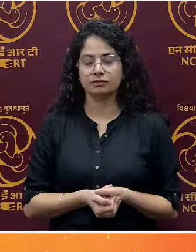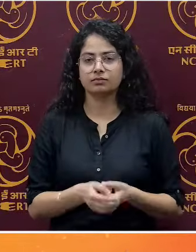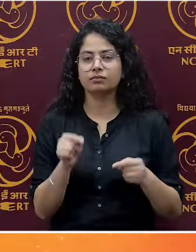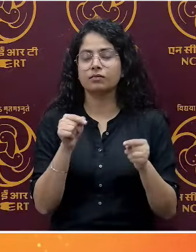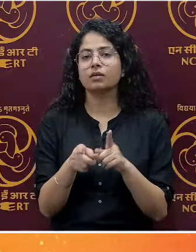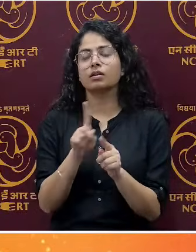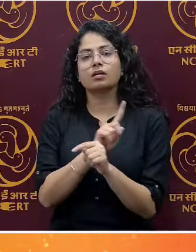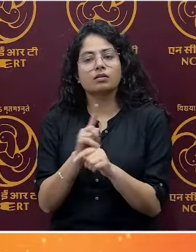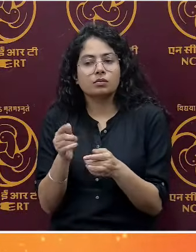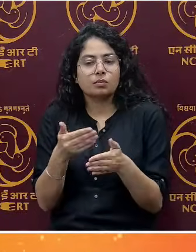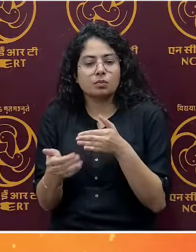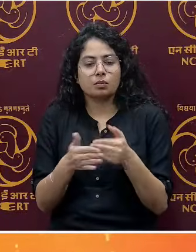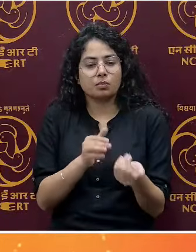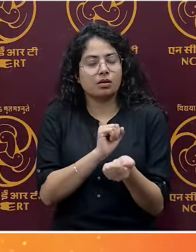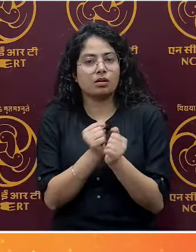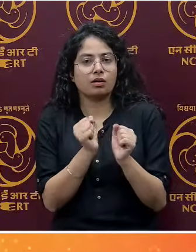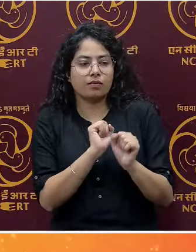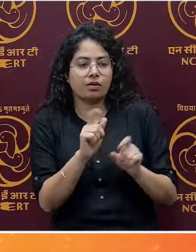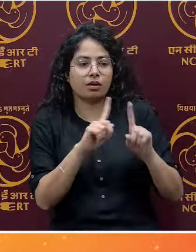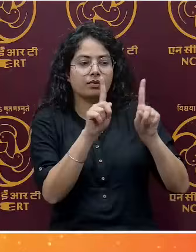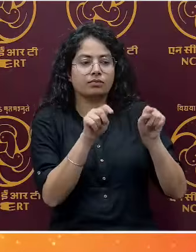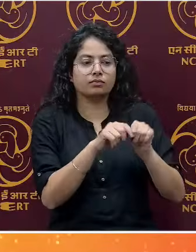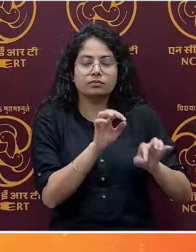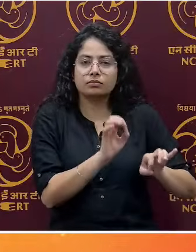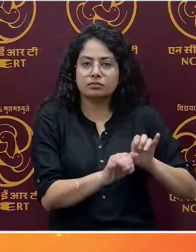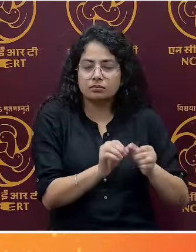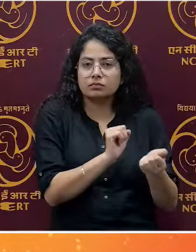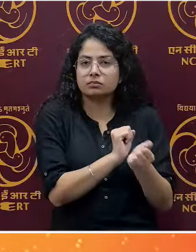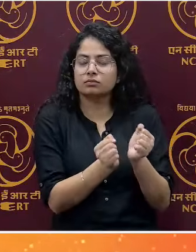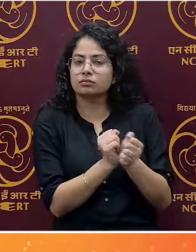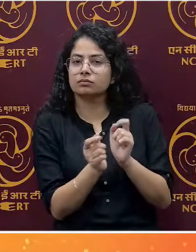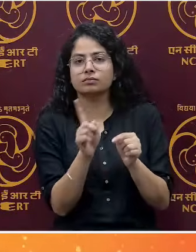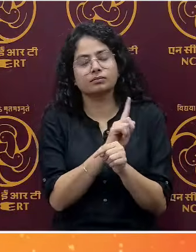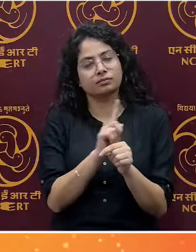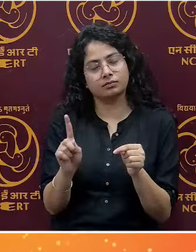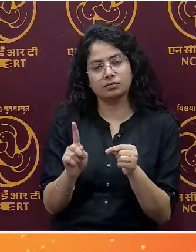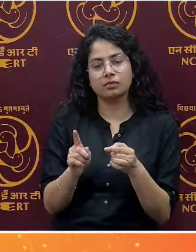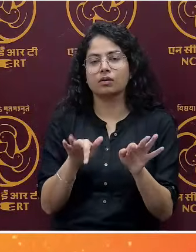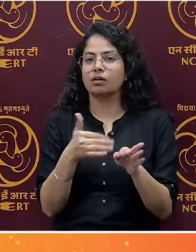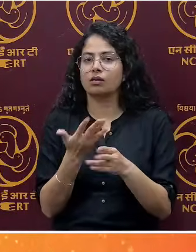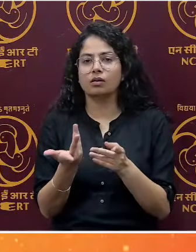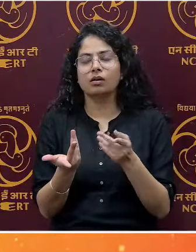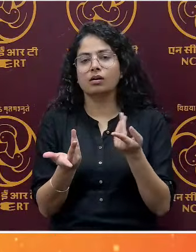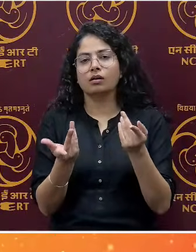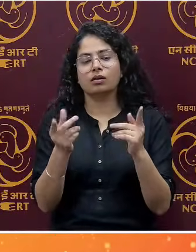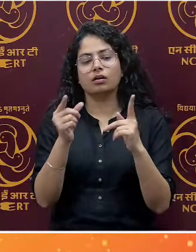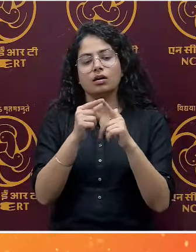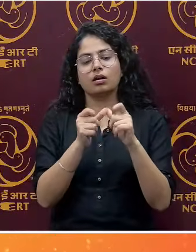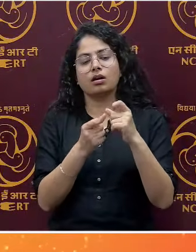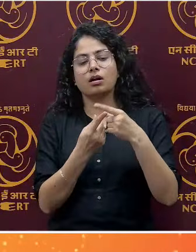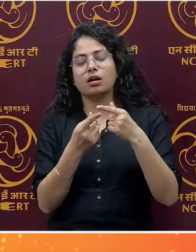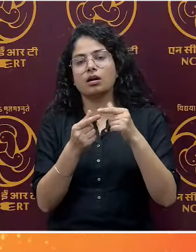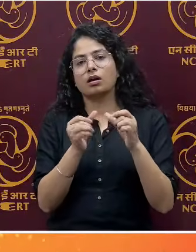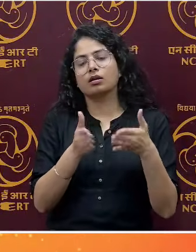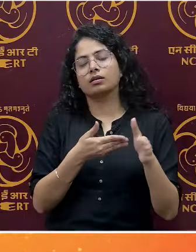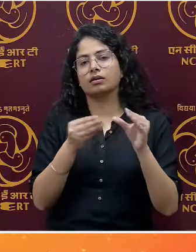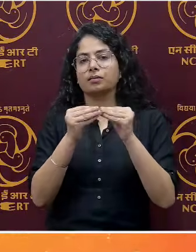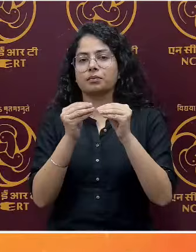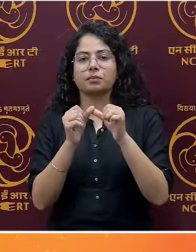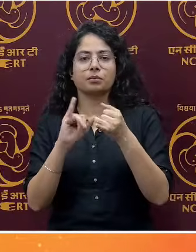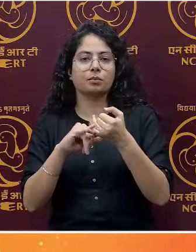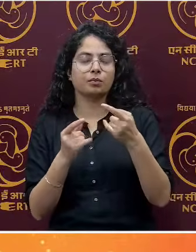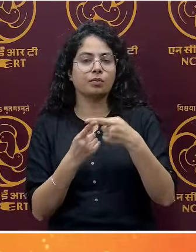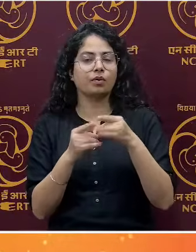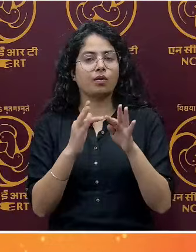not going to make any difference in your system. Either you are practicing the concept of database, where you have to, you know, make changes in